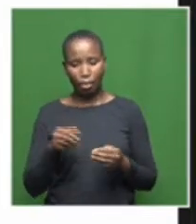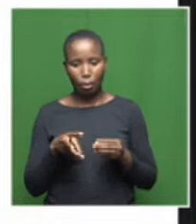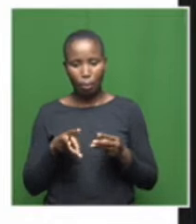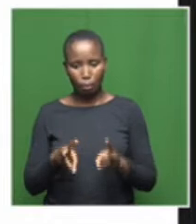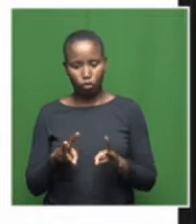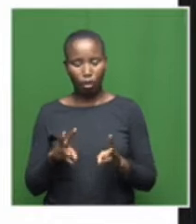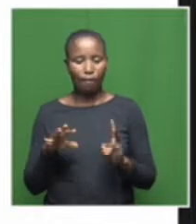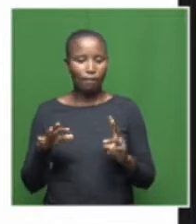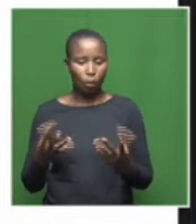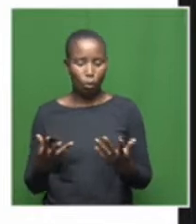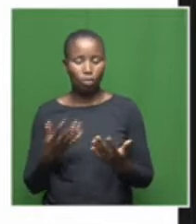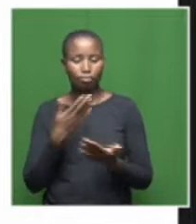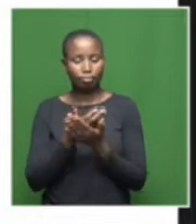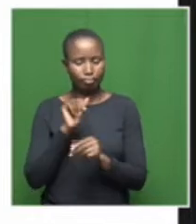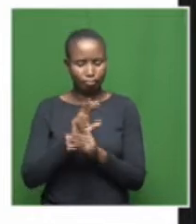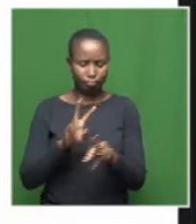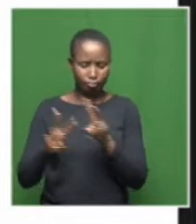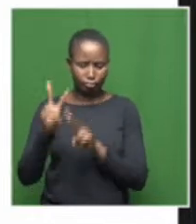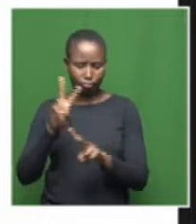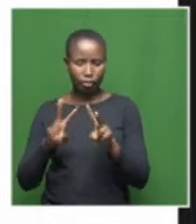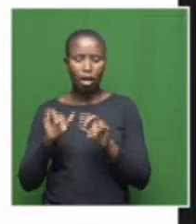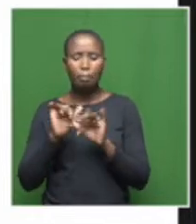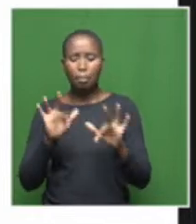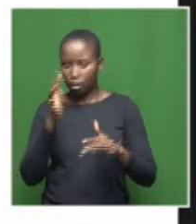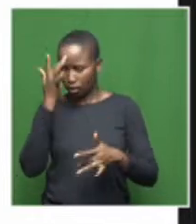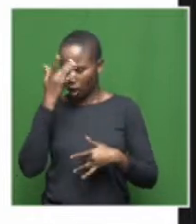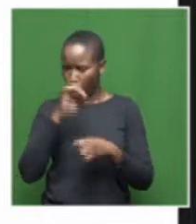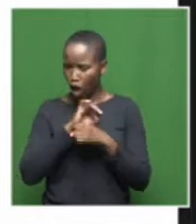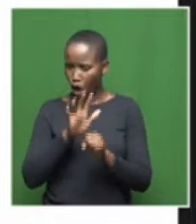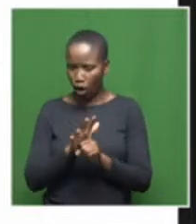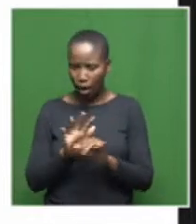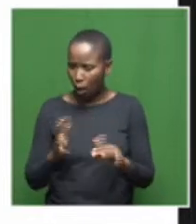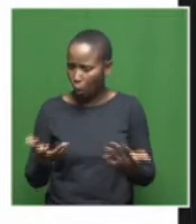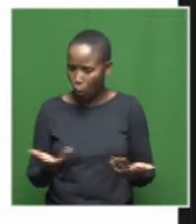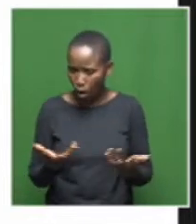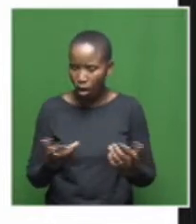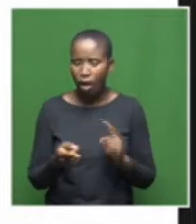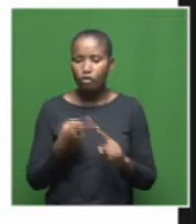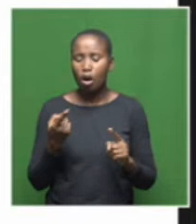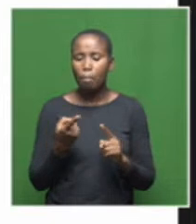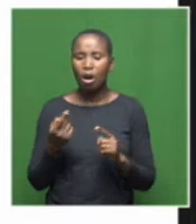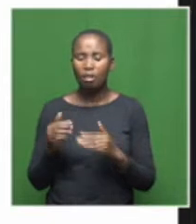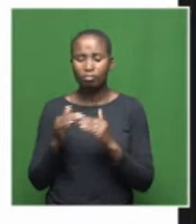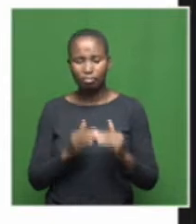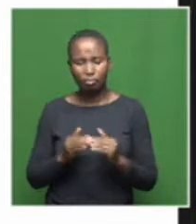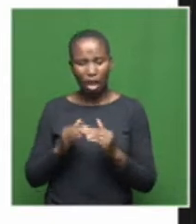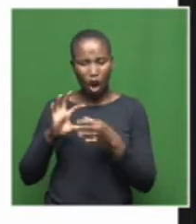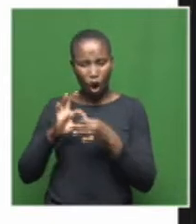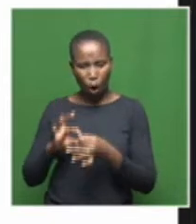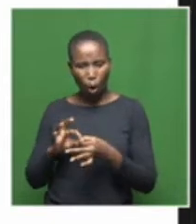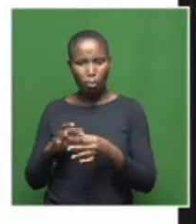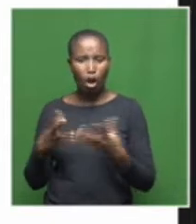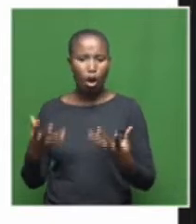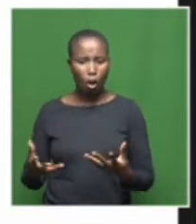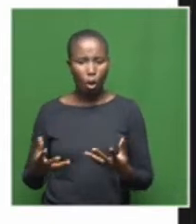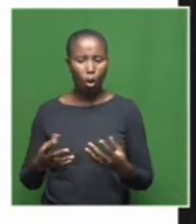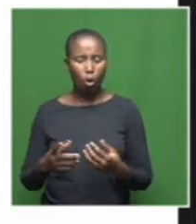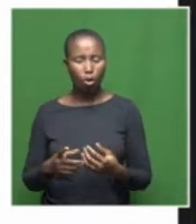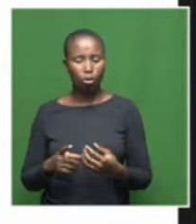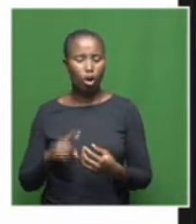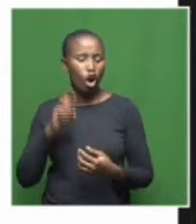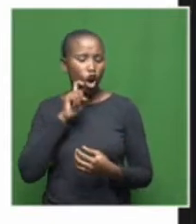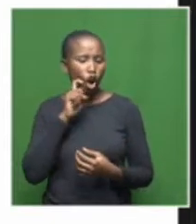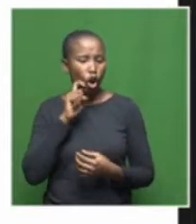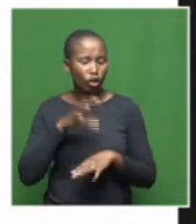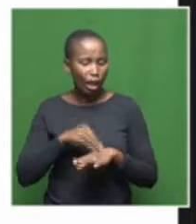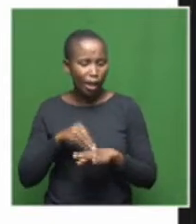we monitor COVID-19 cases in long-term care facilities, in care homes, and we do surveillance there. We worked with the MRC